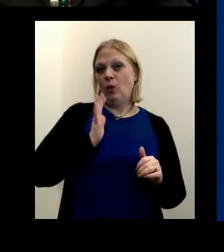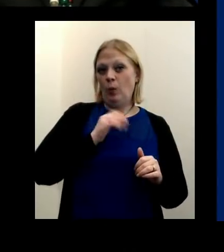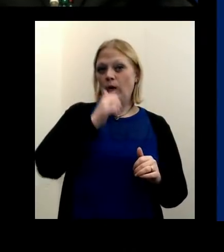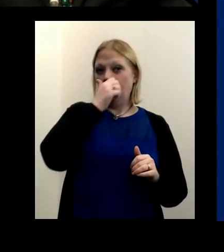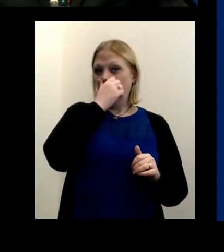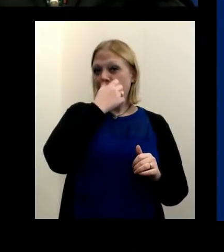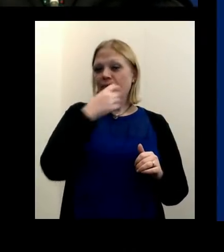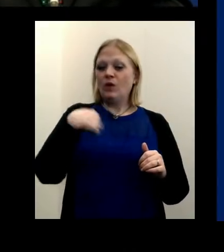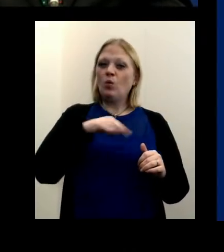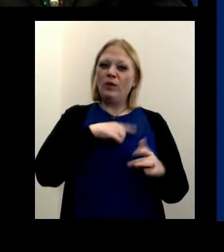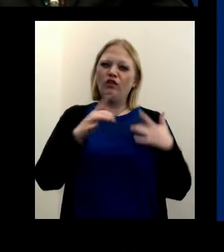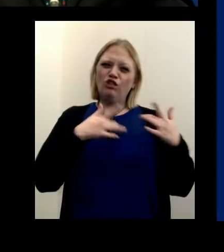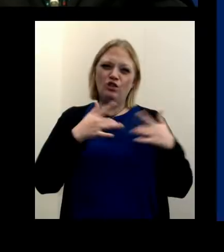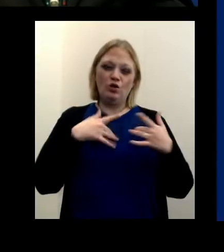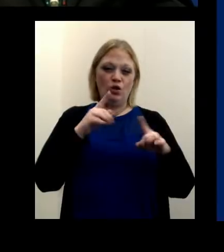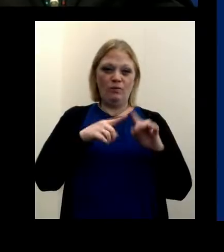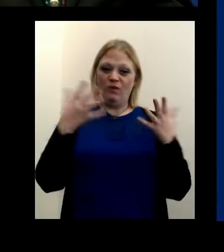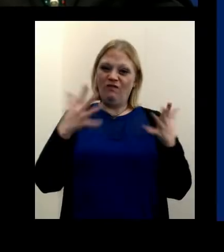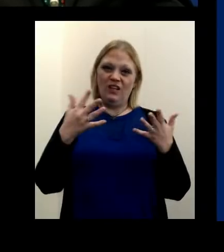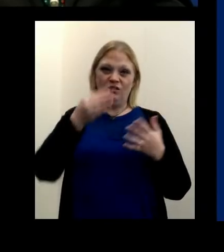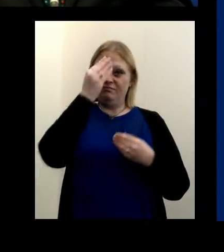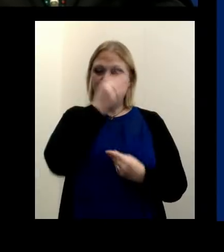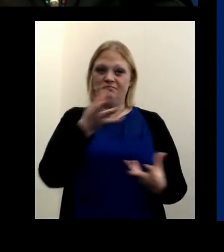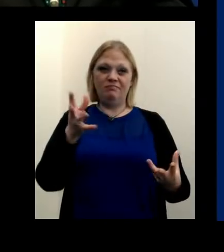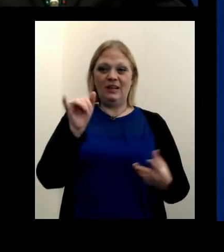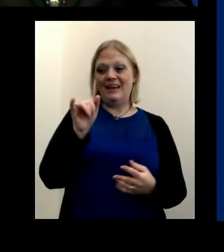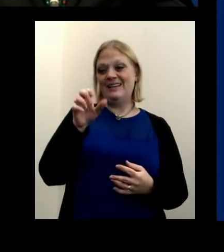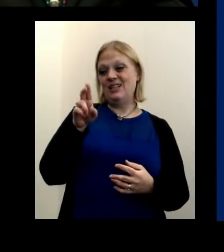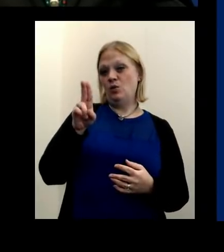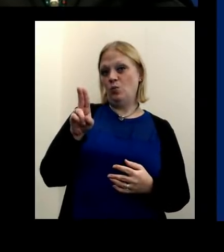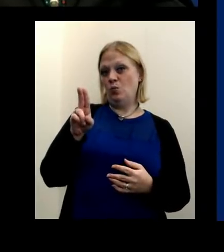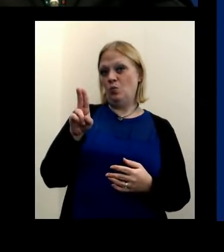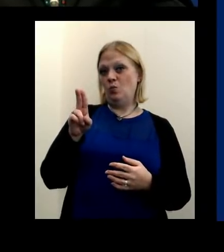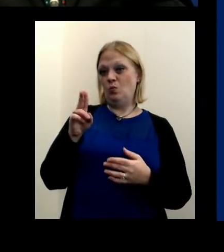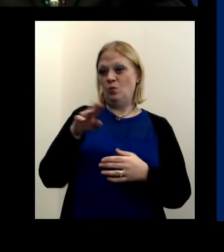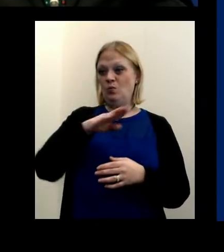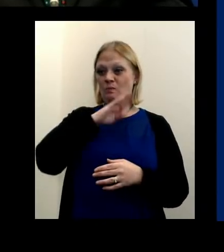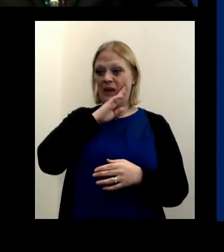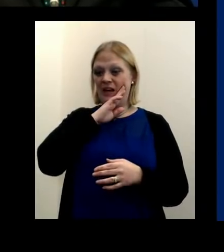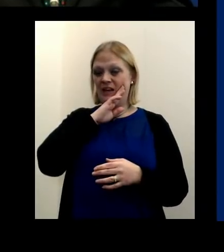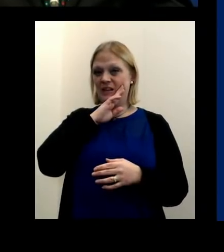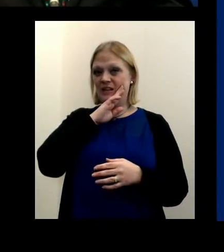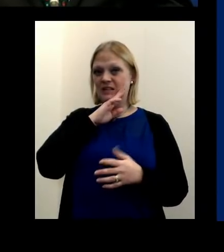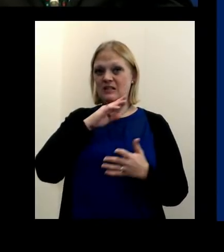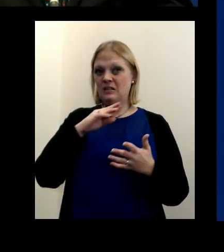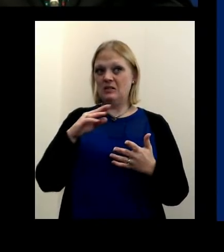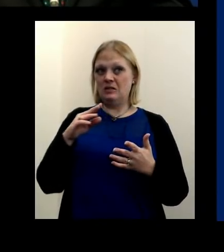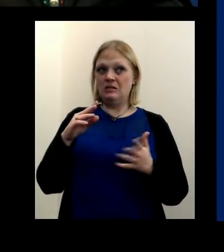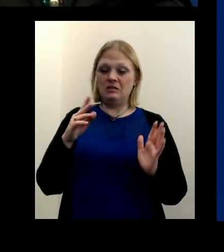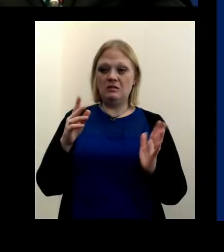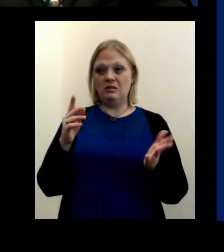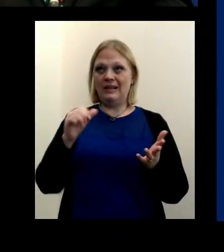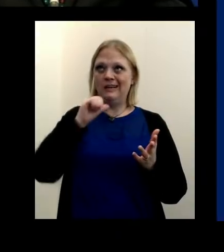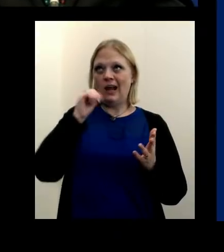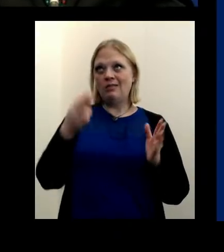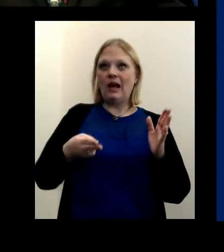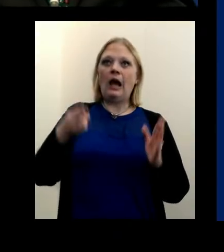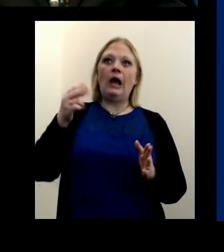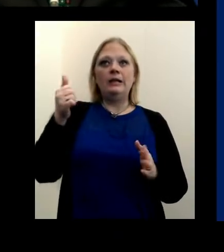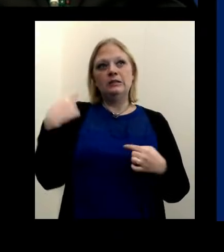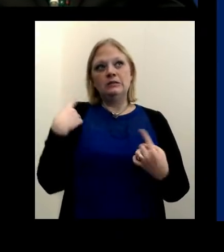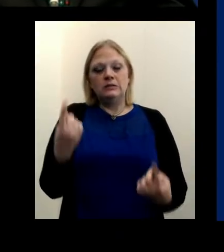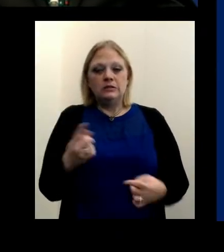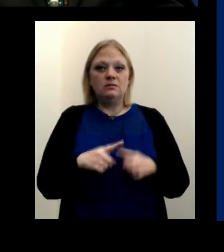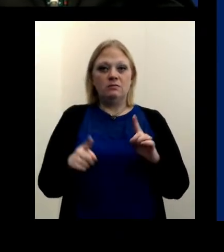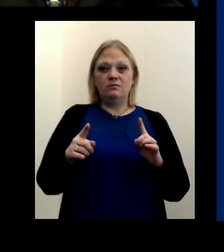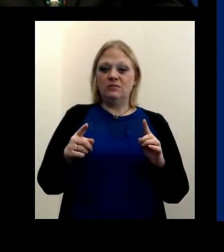are concerned about that, but as we've noted, our ICU beds are not at the highest they were even earlier this year, and they're still